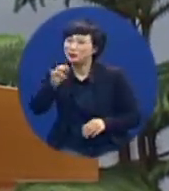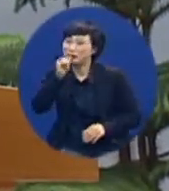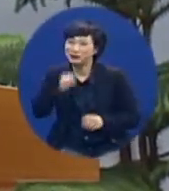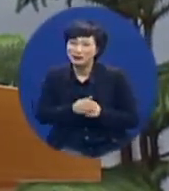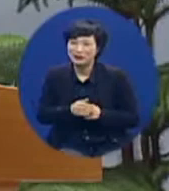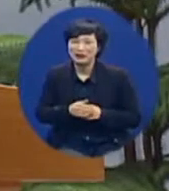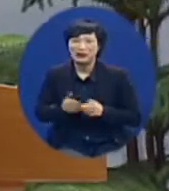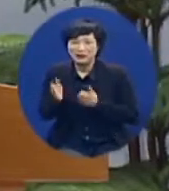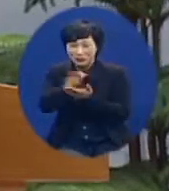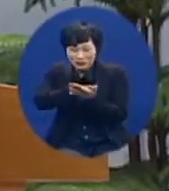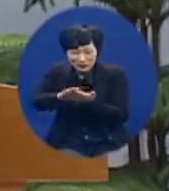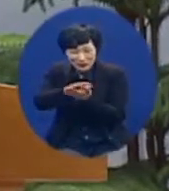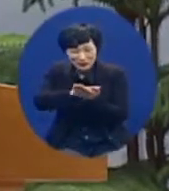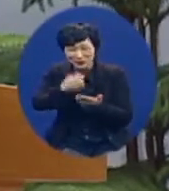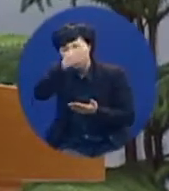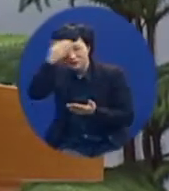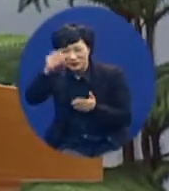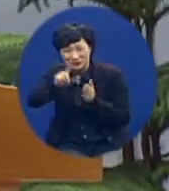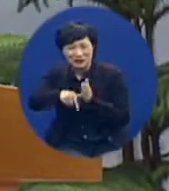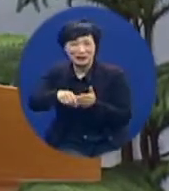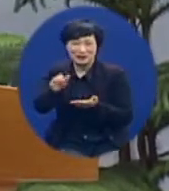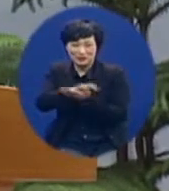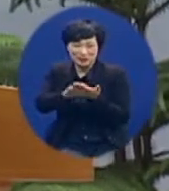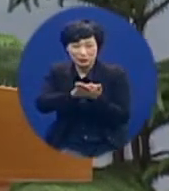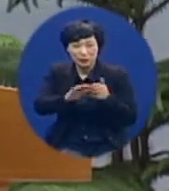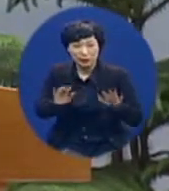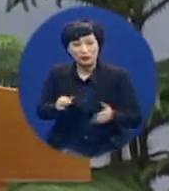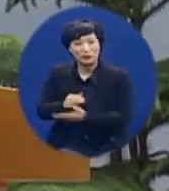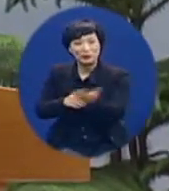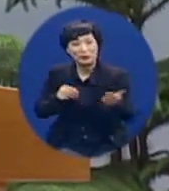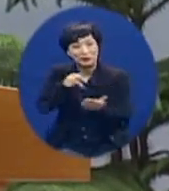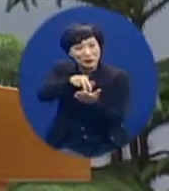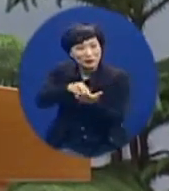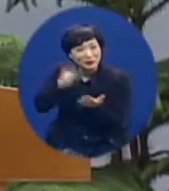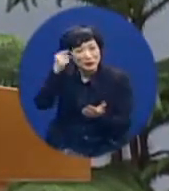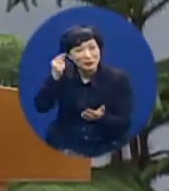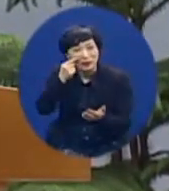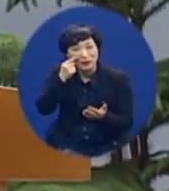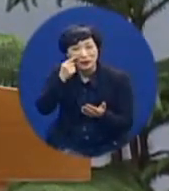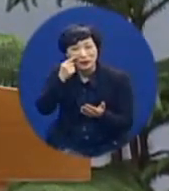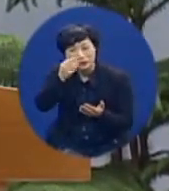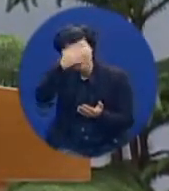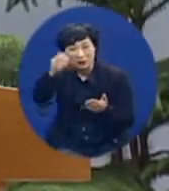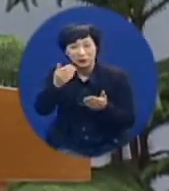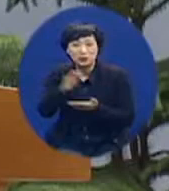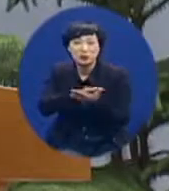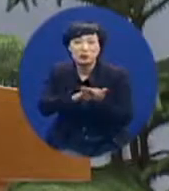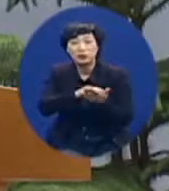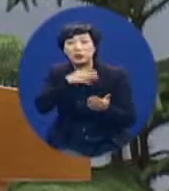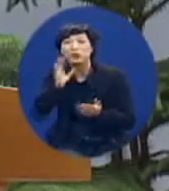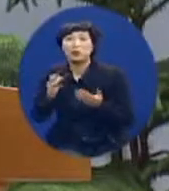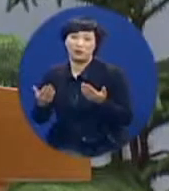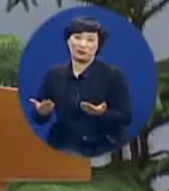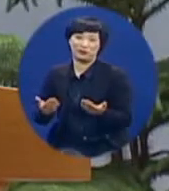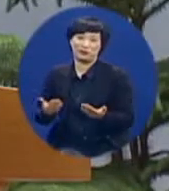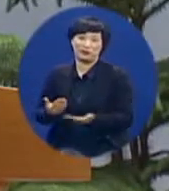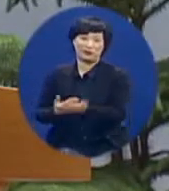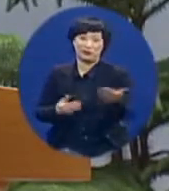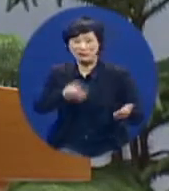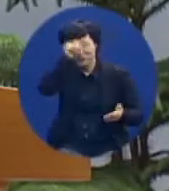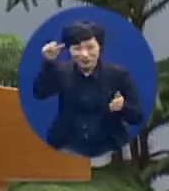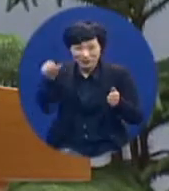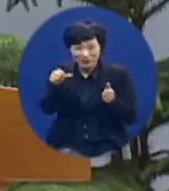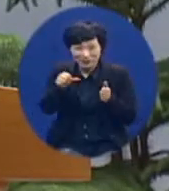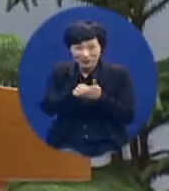may. What shall they do if they waste away their youth days? We should make up our